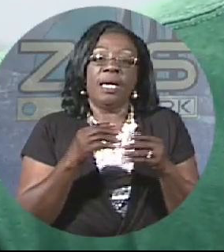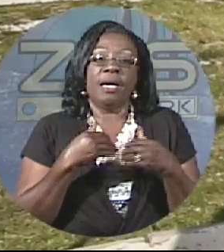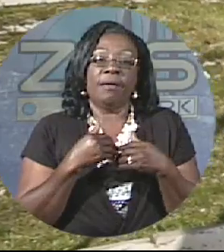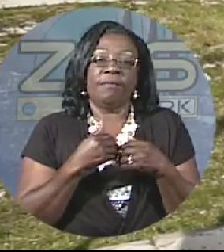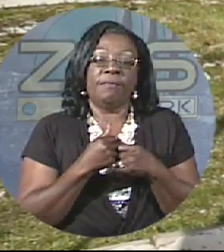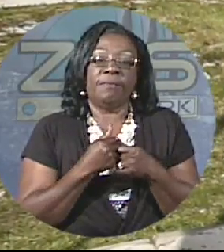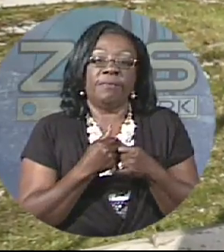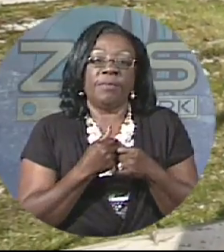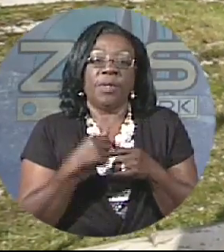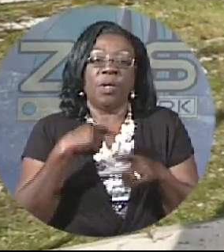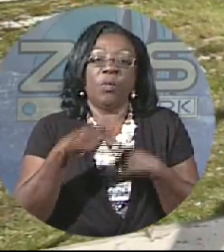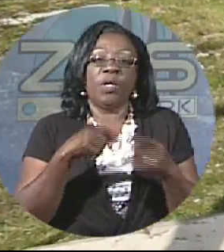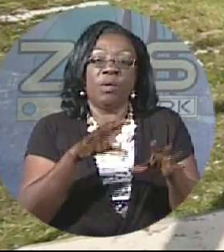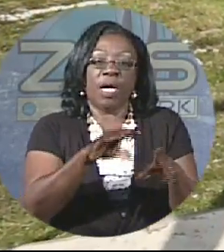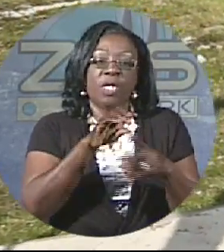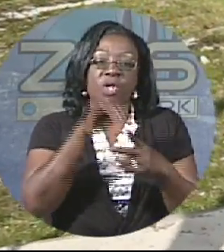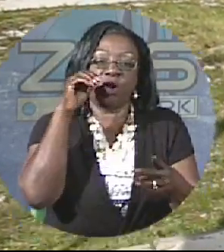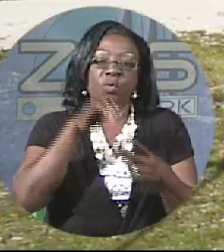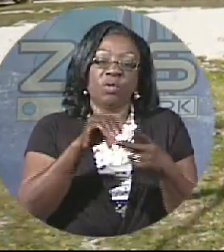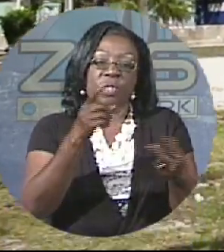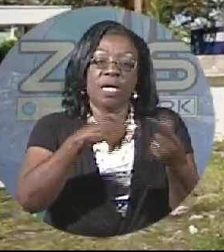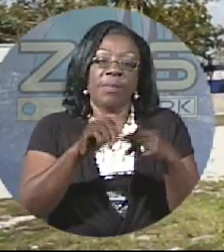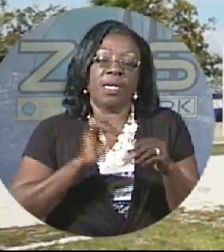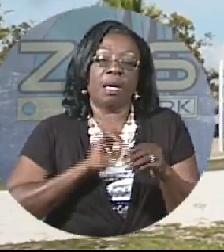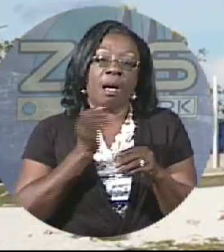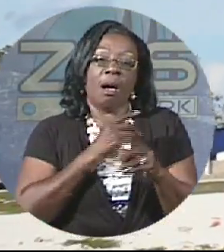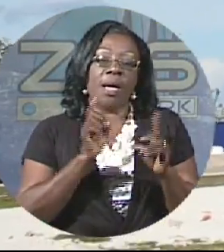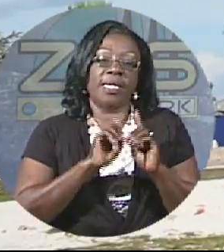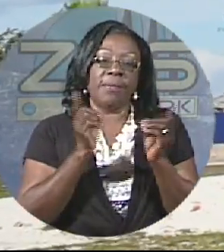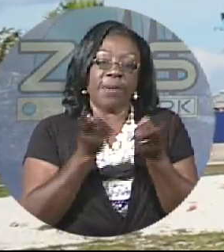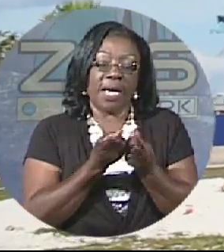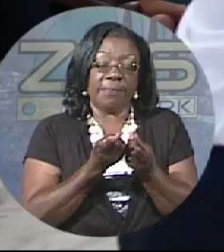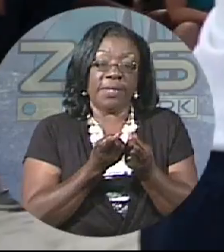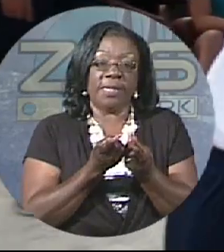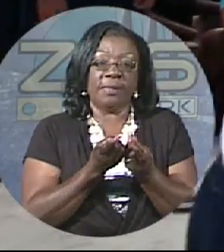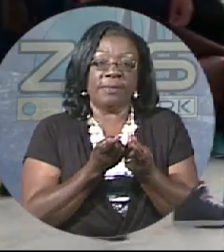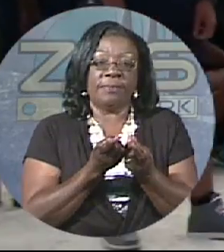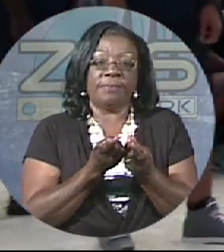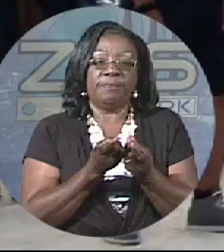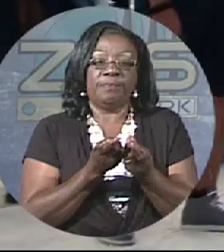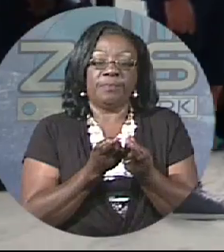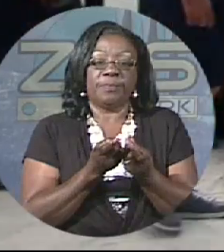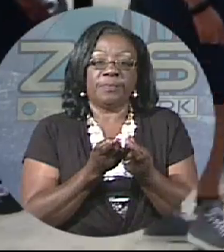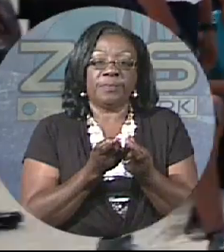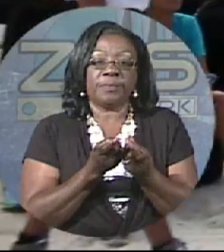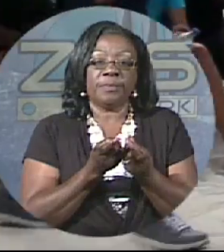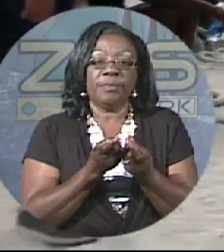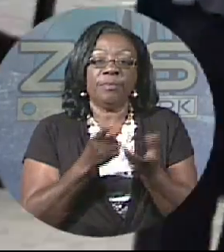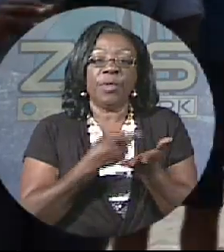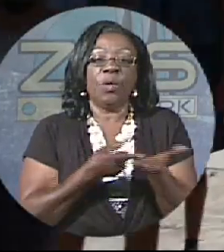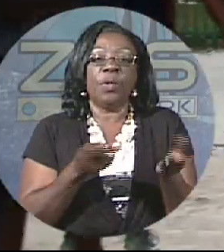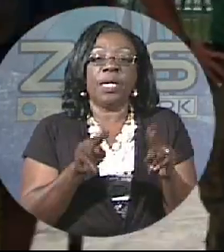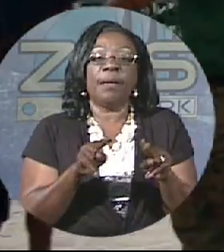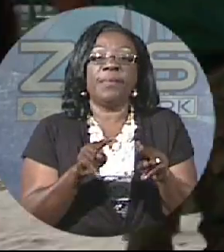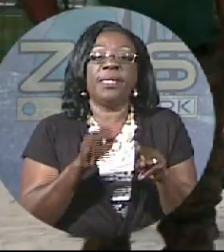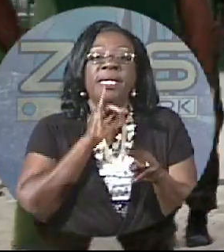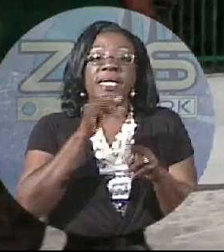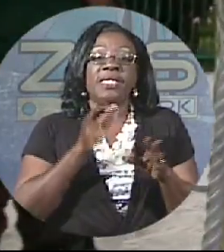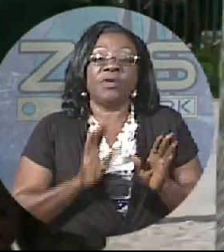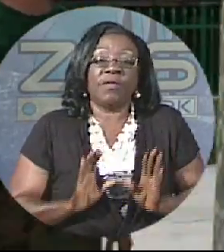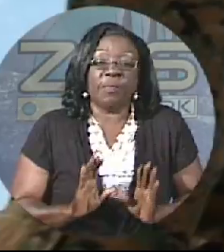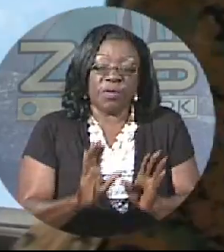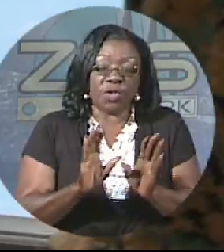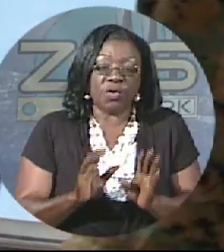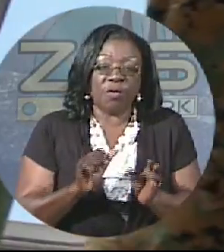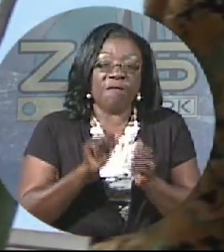unit. When you selected to come in our department, or should I say when you mandated to come in our department, what happened is we have to push you